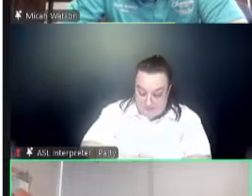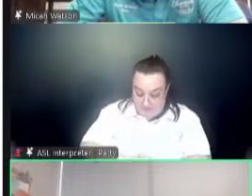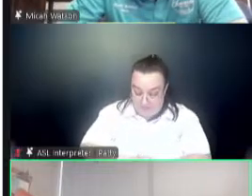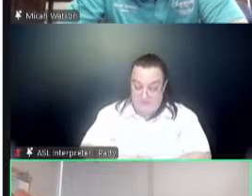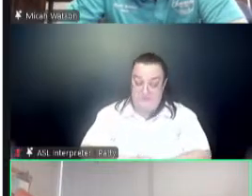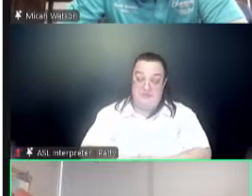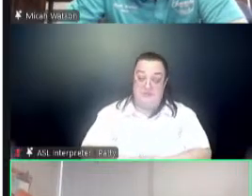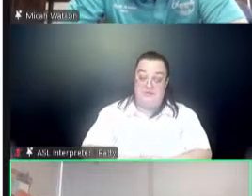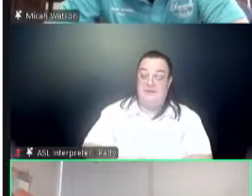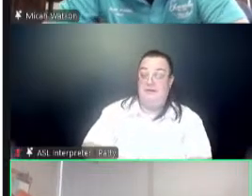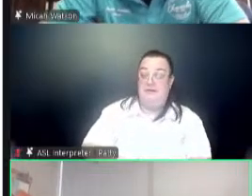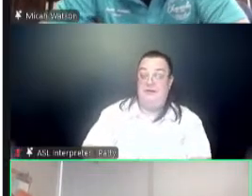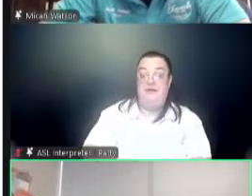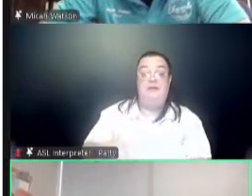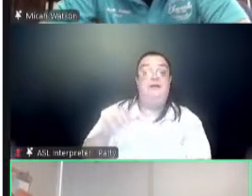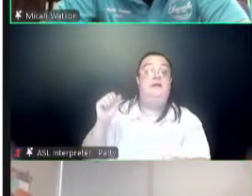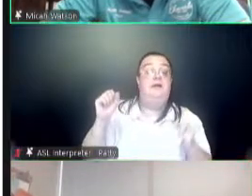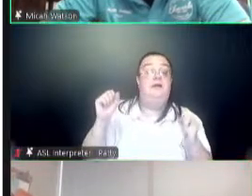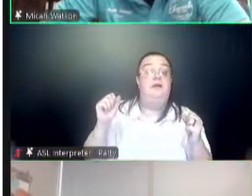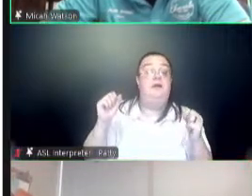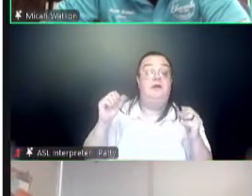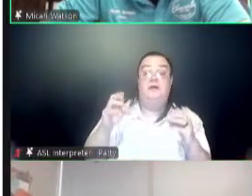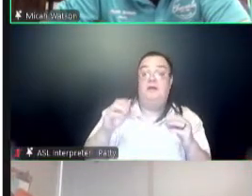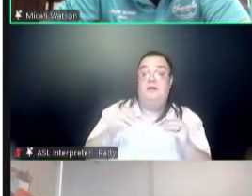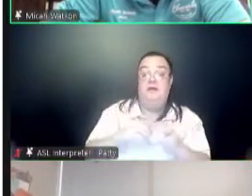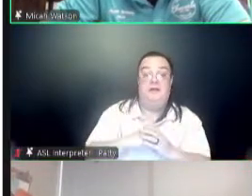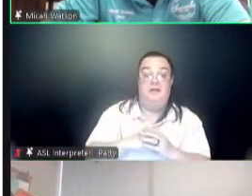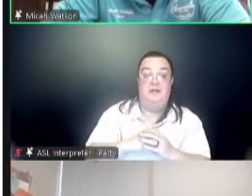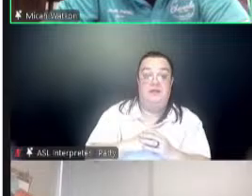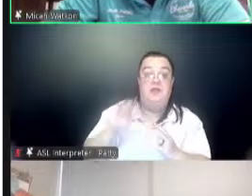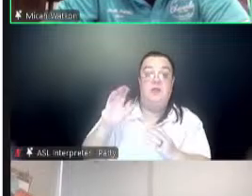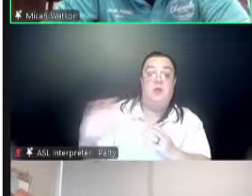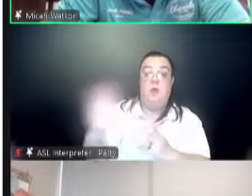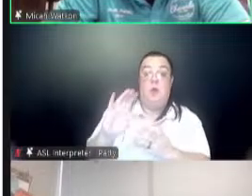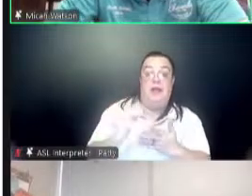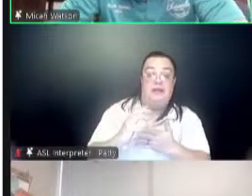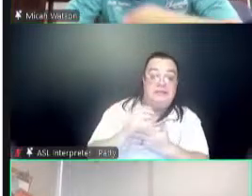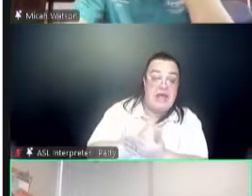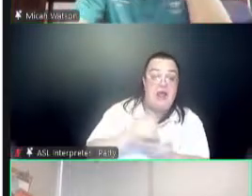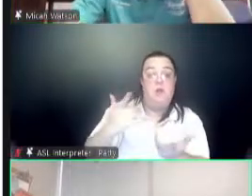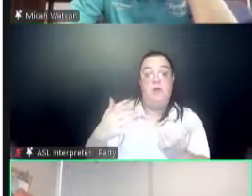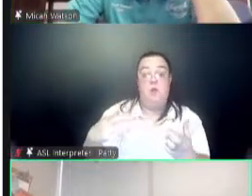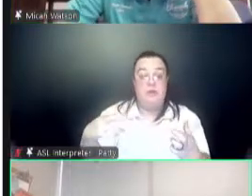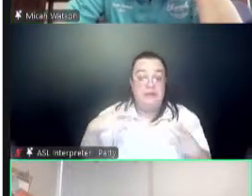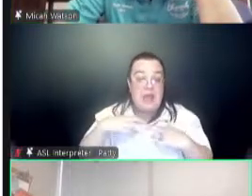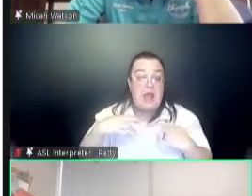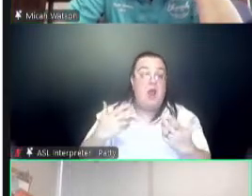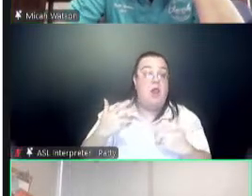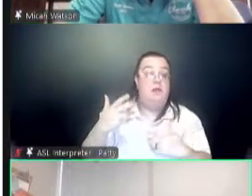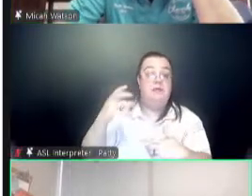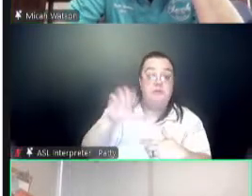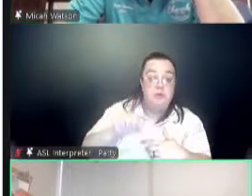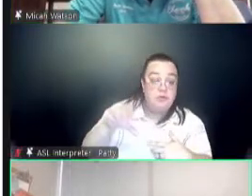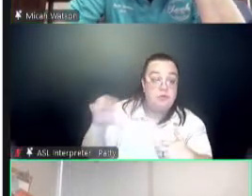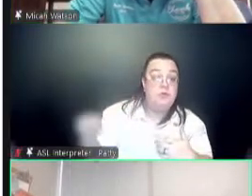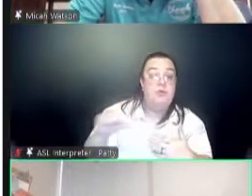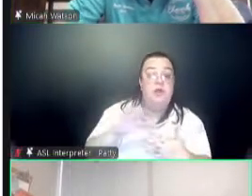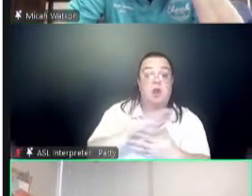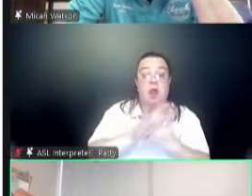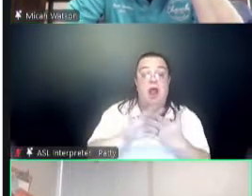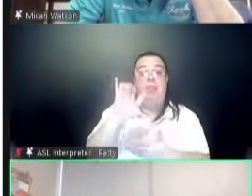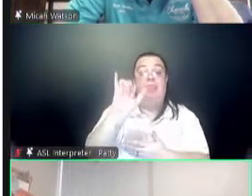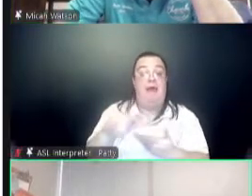So, Yeah. mayor and council, Go ahead. your salaries, your retirement, your social security, those are numbers